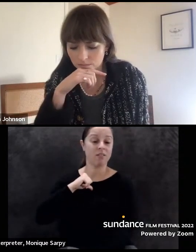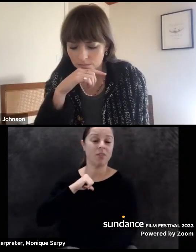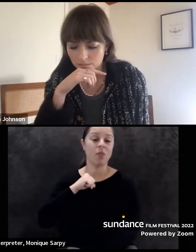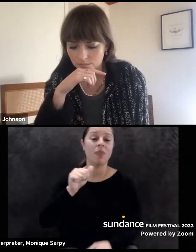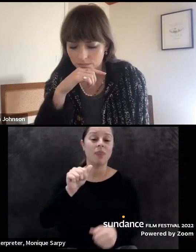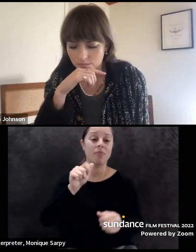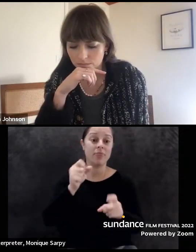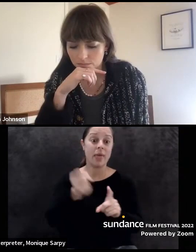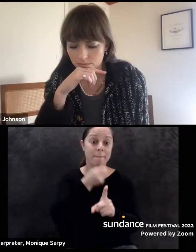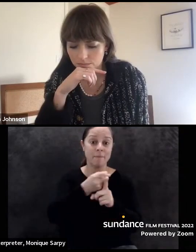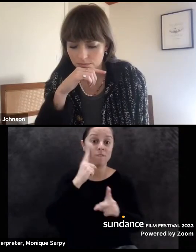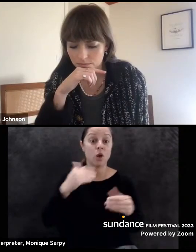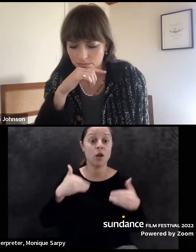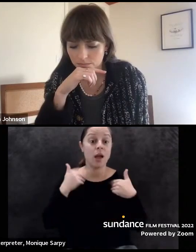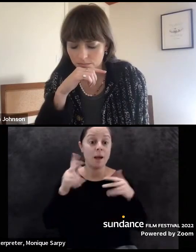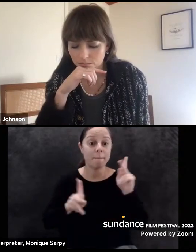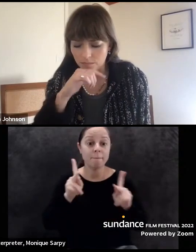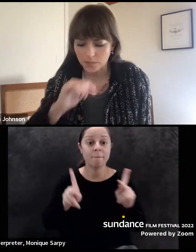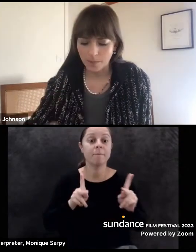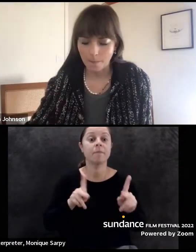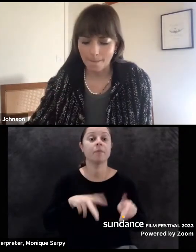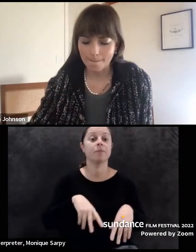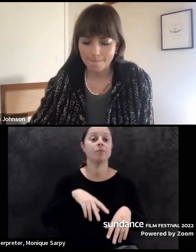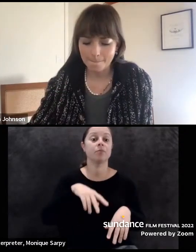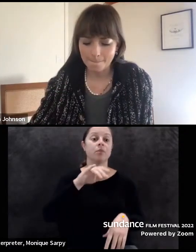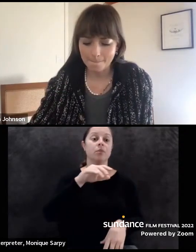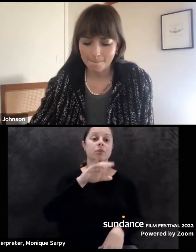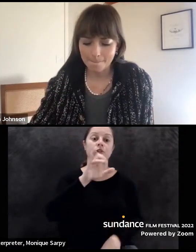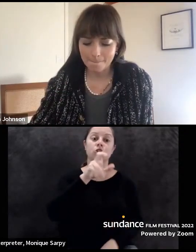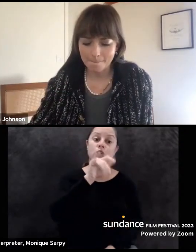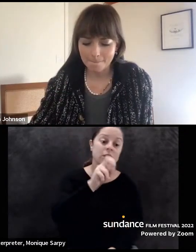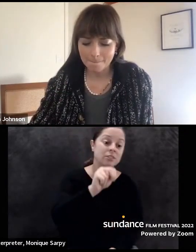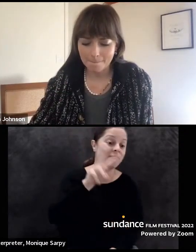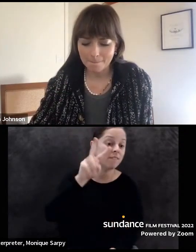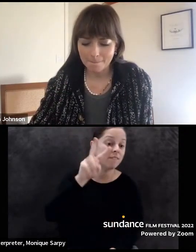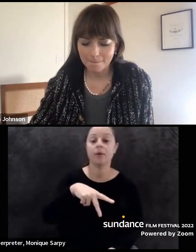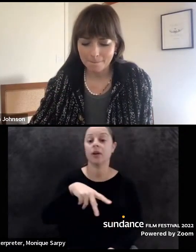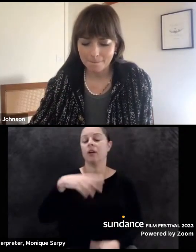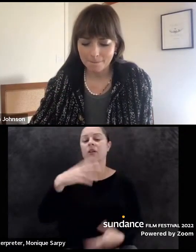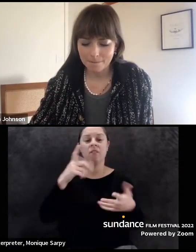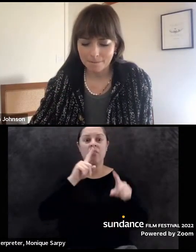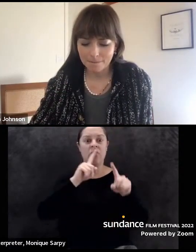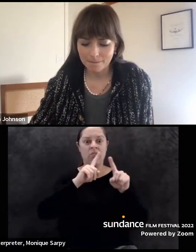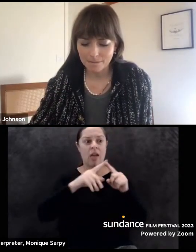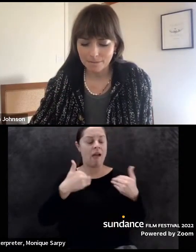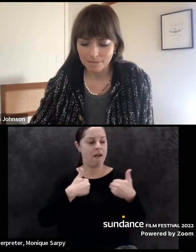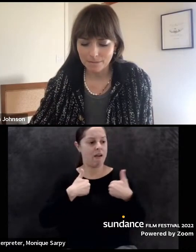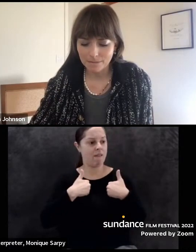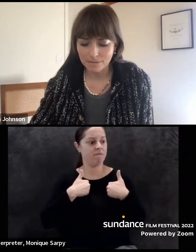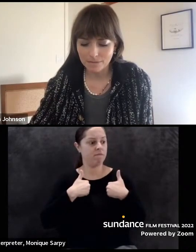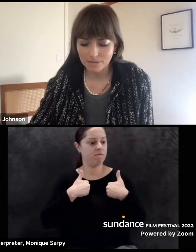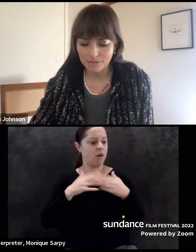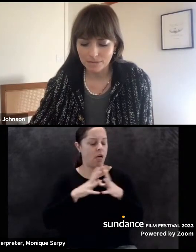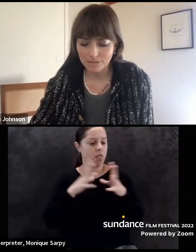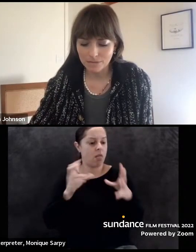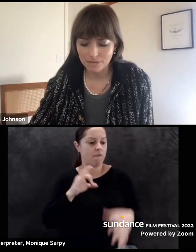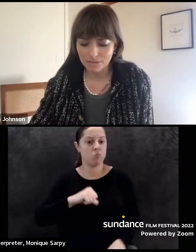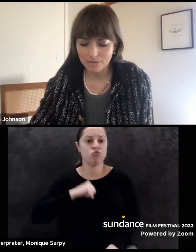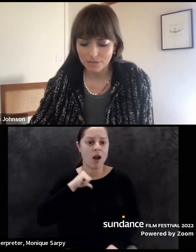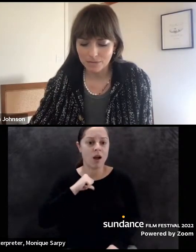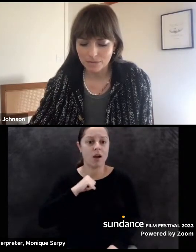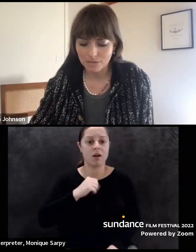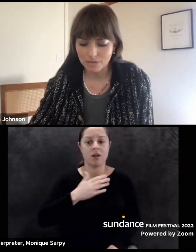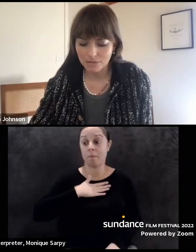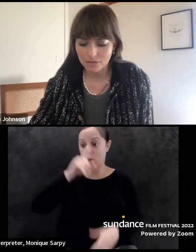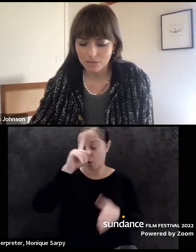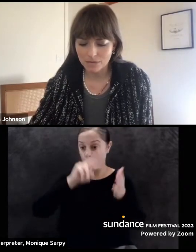people, some of these roles, Akilah and the Bee, True Jackson BP, it really just made me have so much pride in my purpose